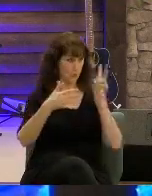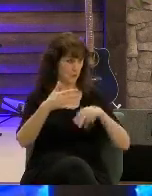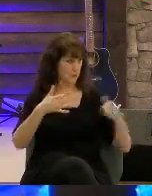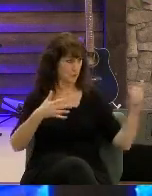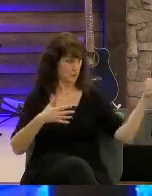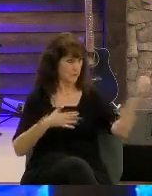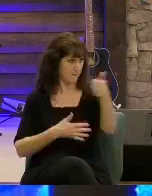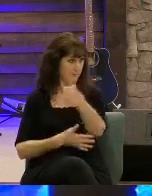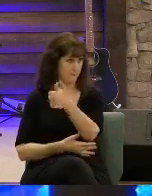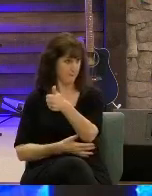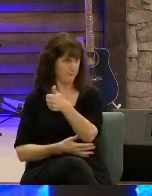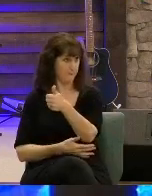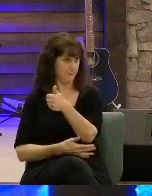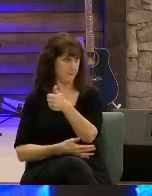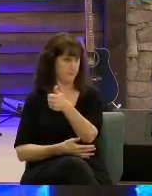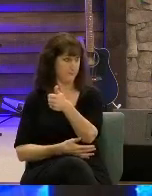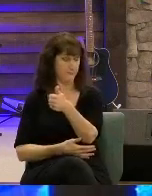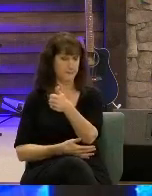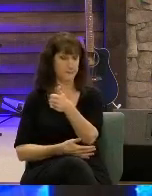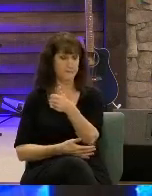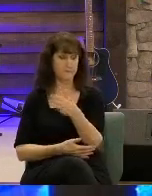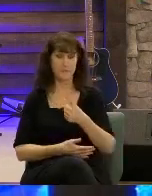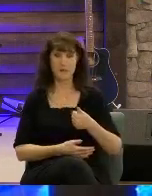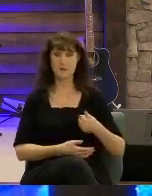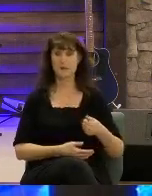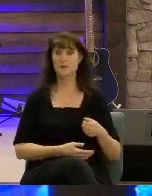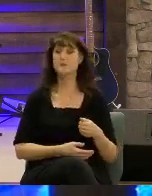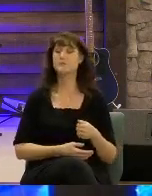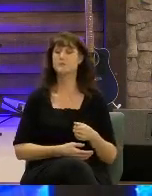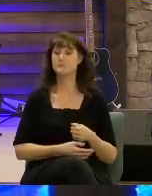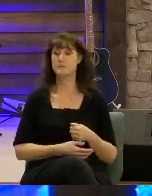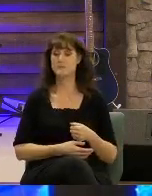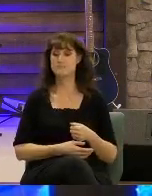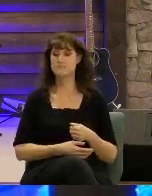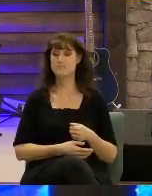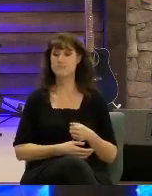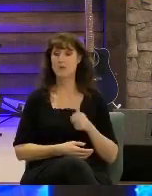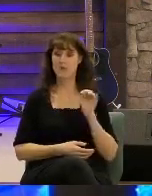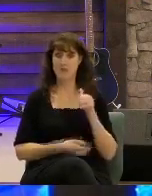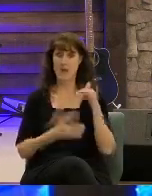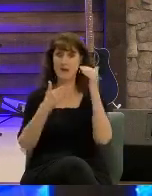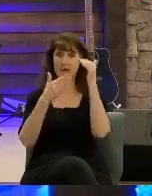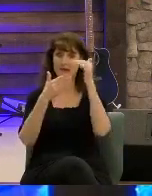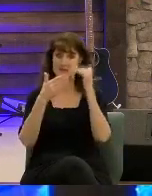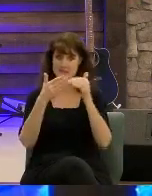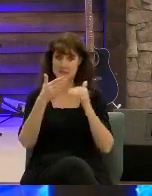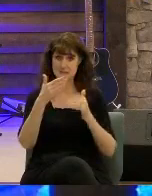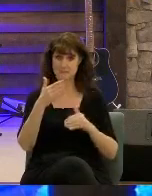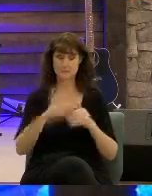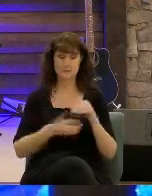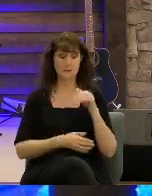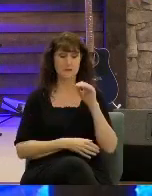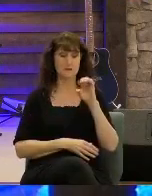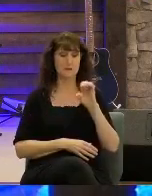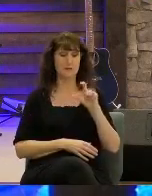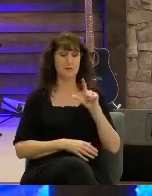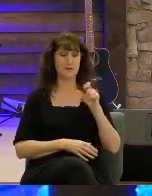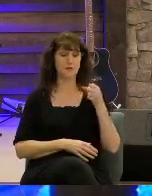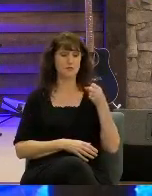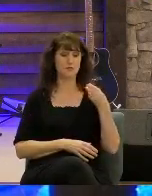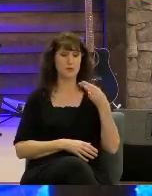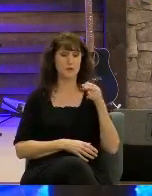15 into a month. Is you can read it twice, right? And just that list of 15. El Shaddai, Lord God